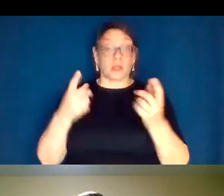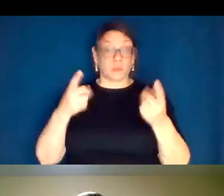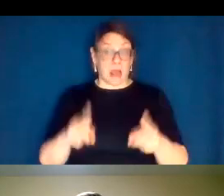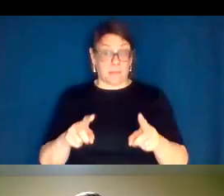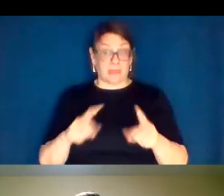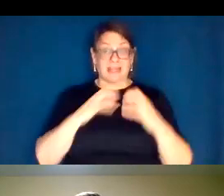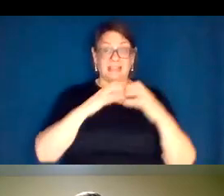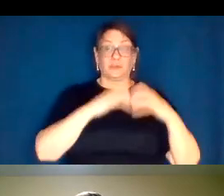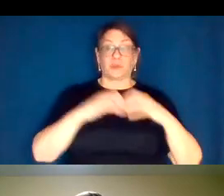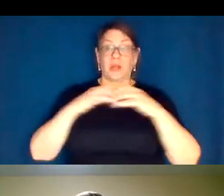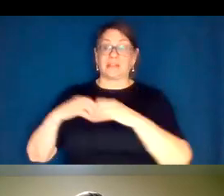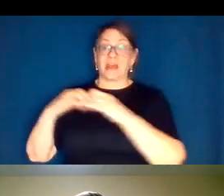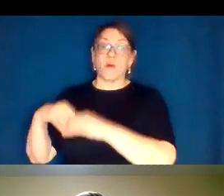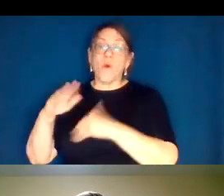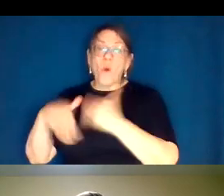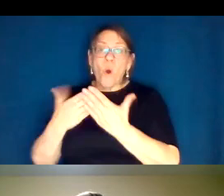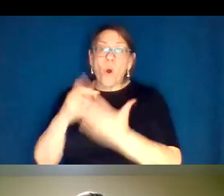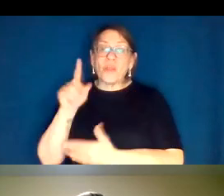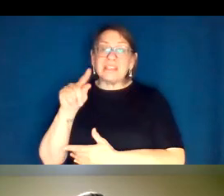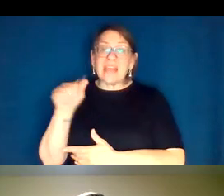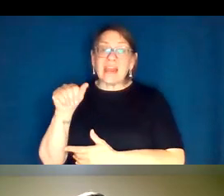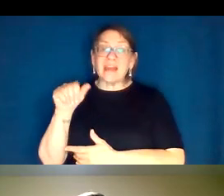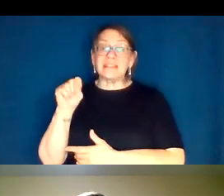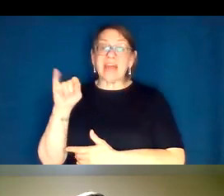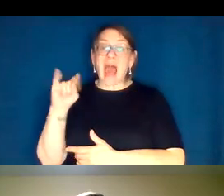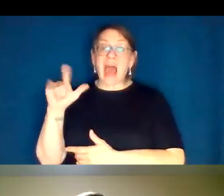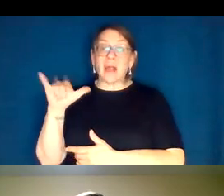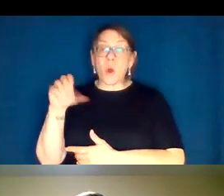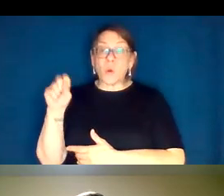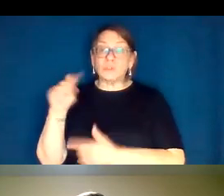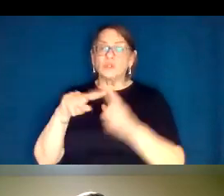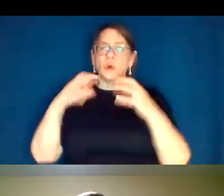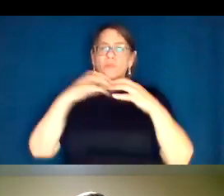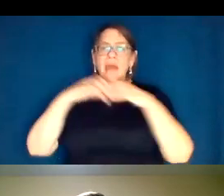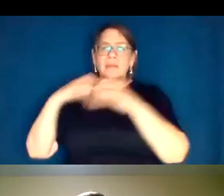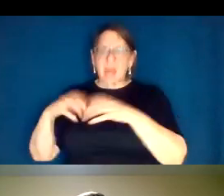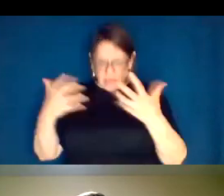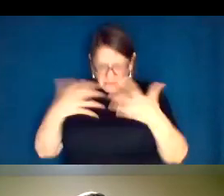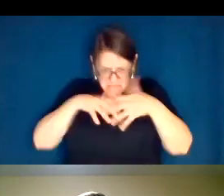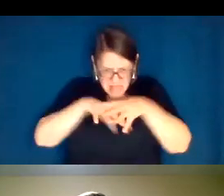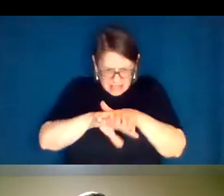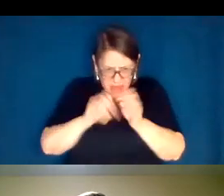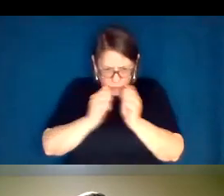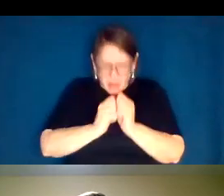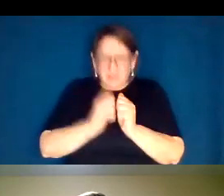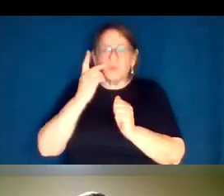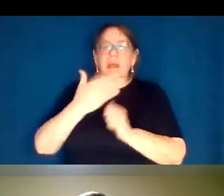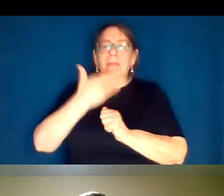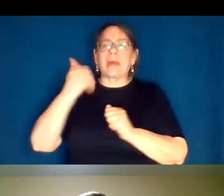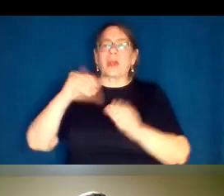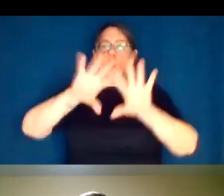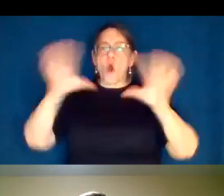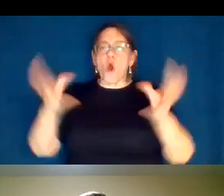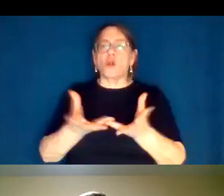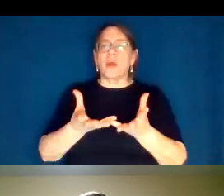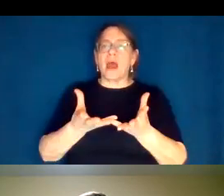data silos and marry it all together so that we get a much more comprehensive picture of an individual. What this means